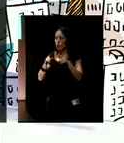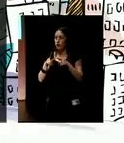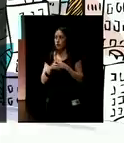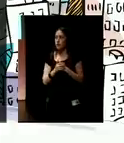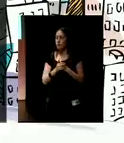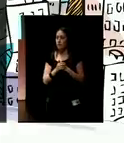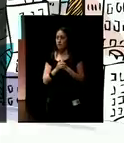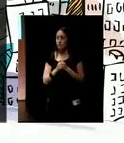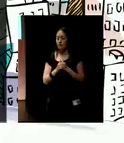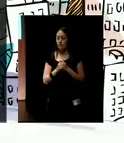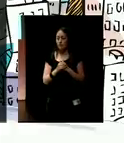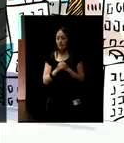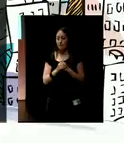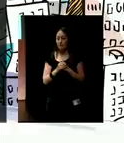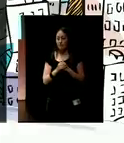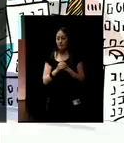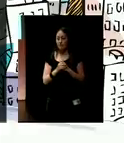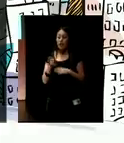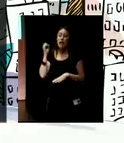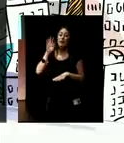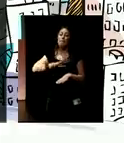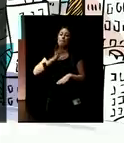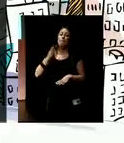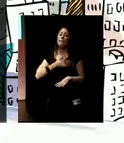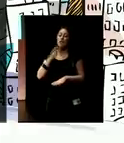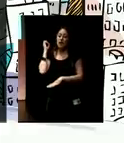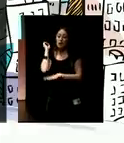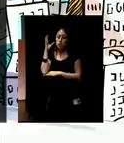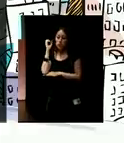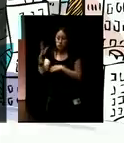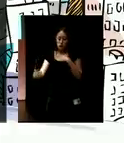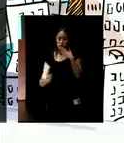speakers, among them Peter Neumann. He will do an excellent